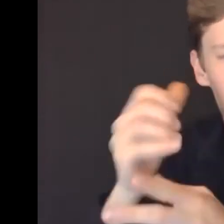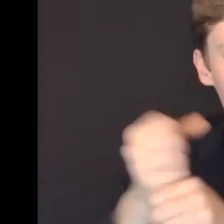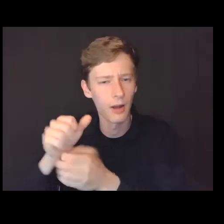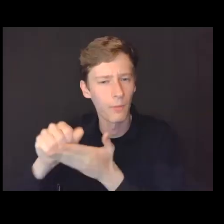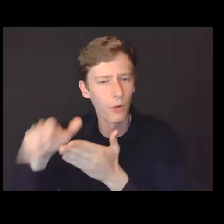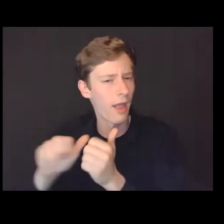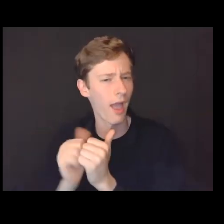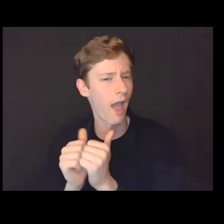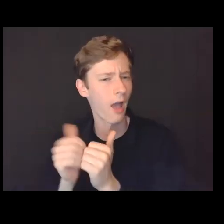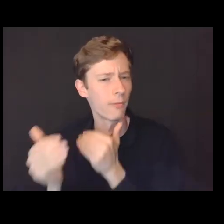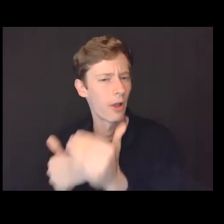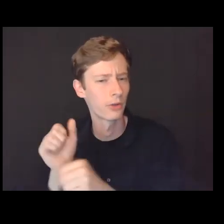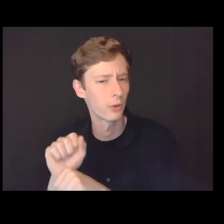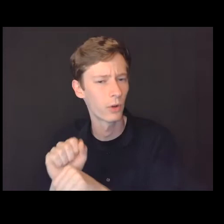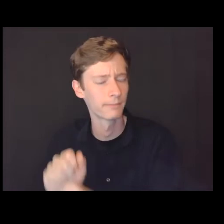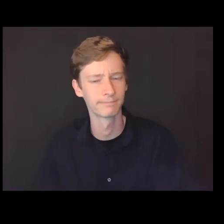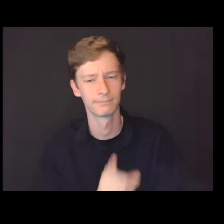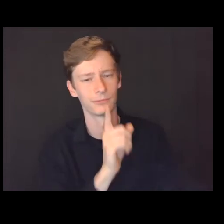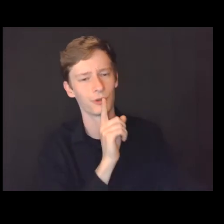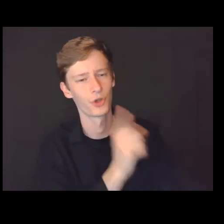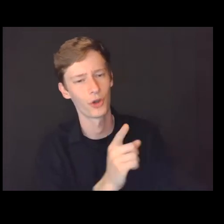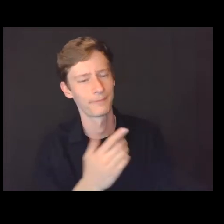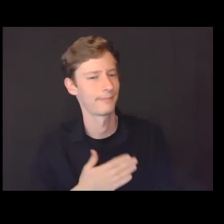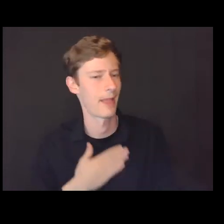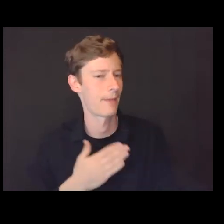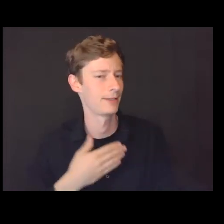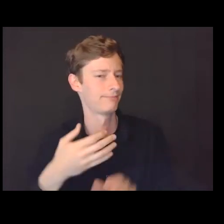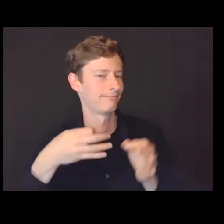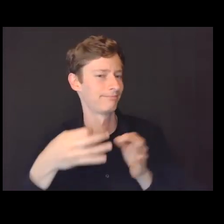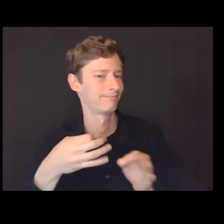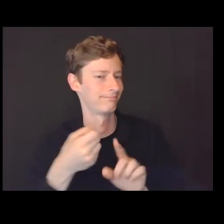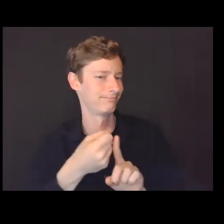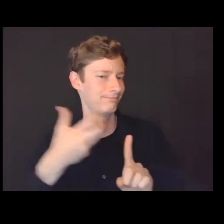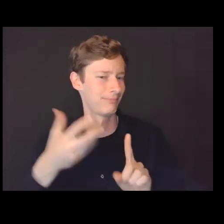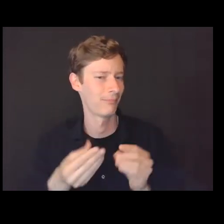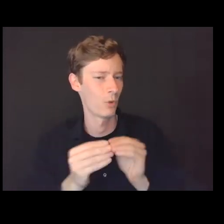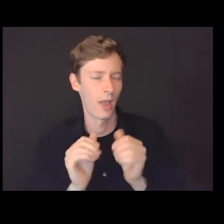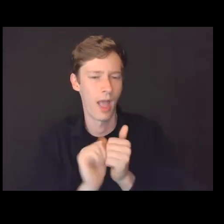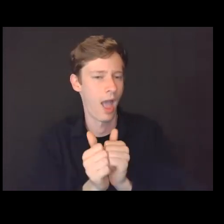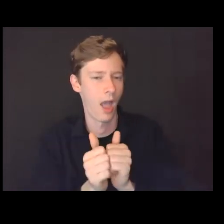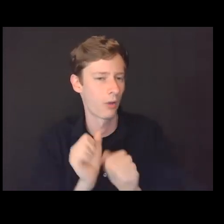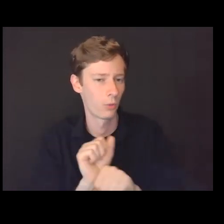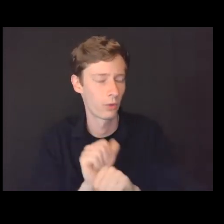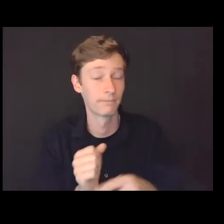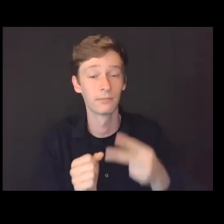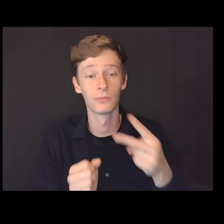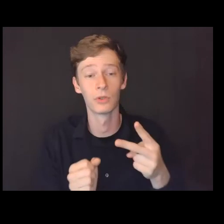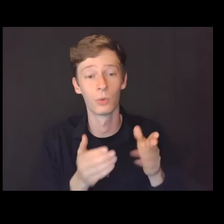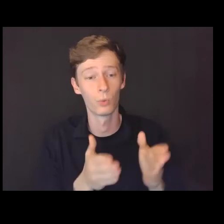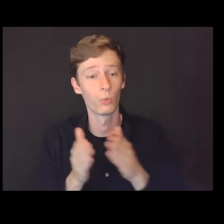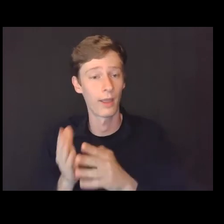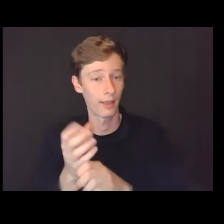Sure, happy to share more. So there are two ways people get abortions. There